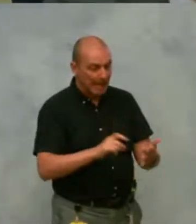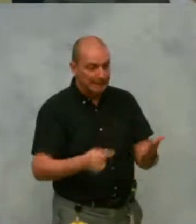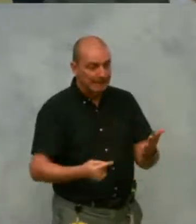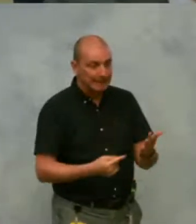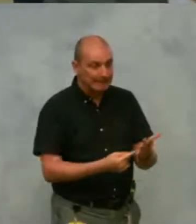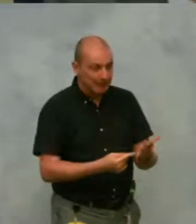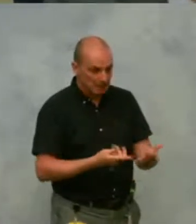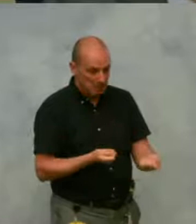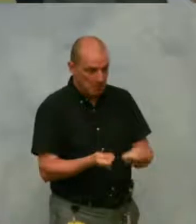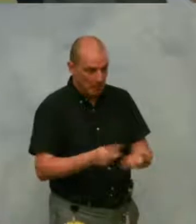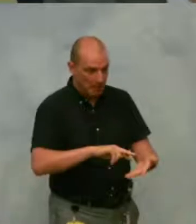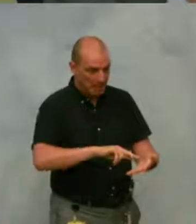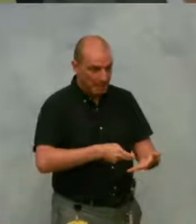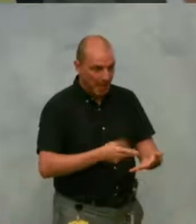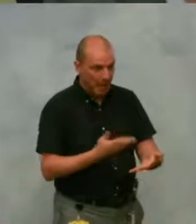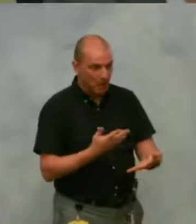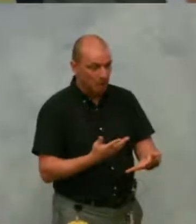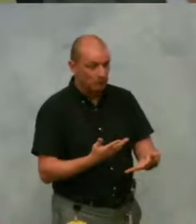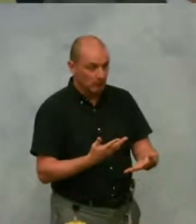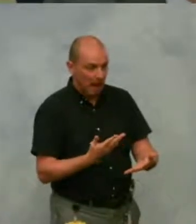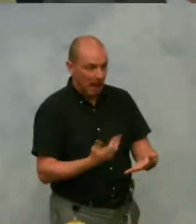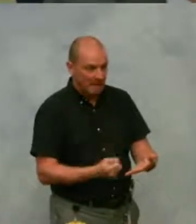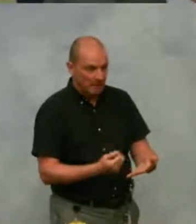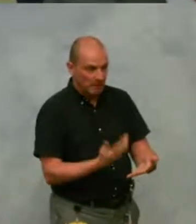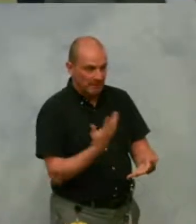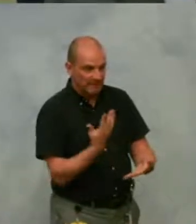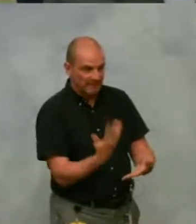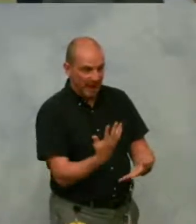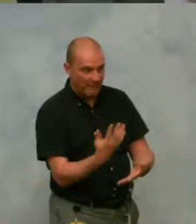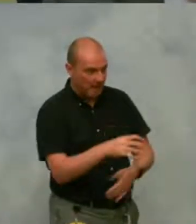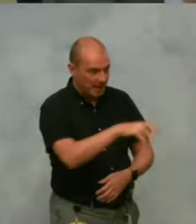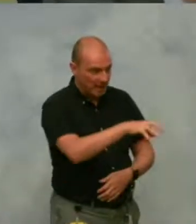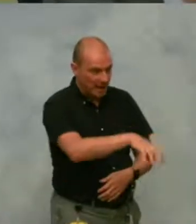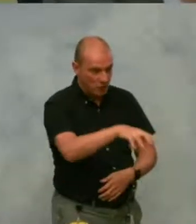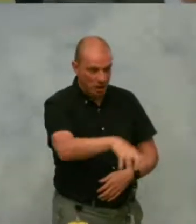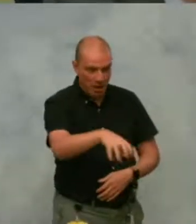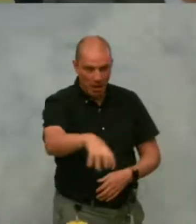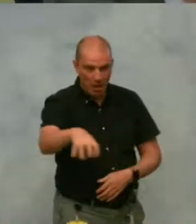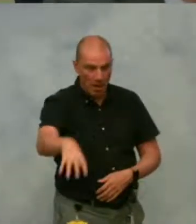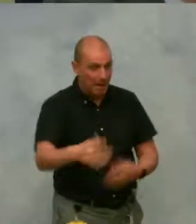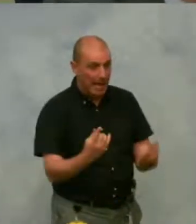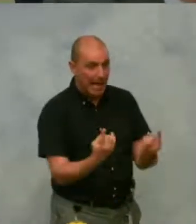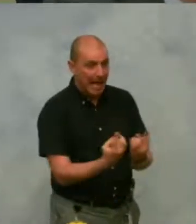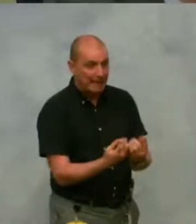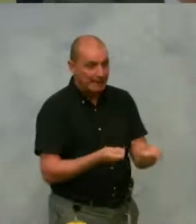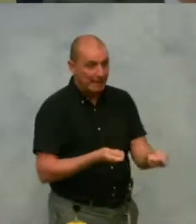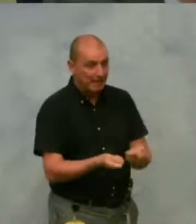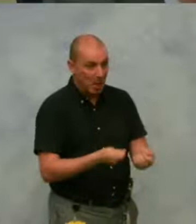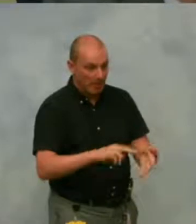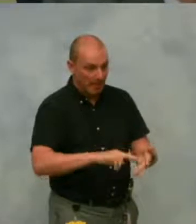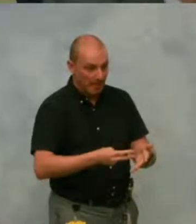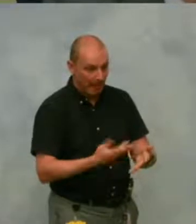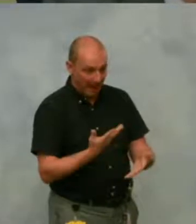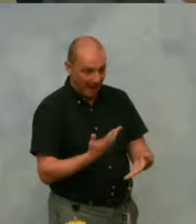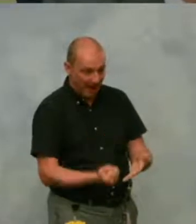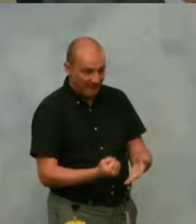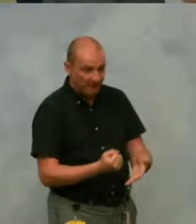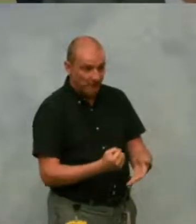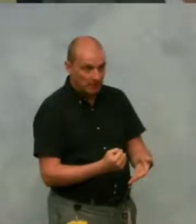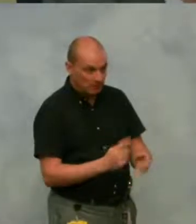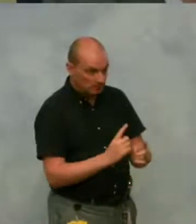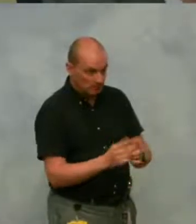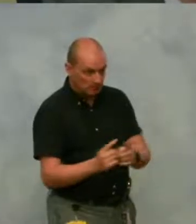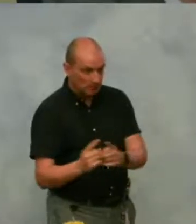Plan is one of 5 areas across the Council where asset management plans are created. The others are noted